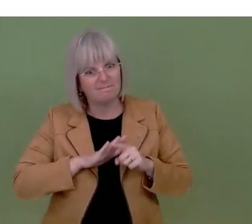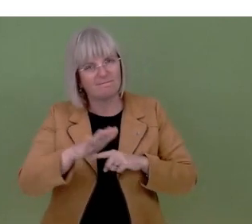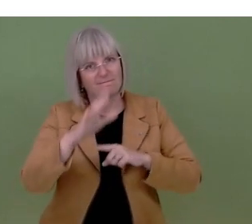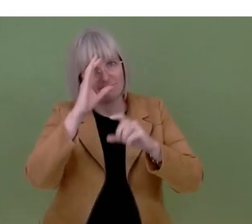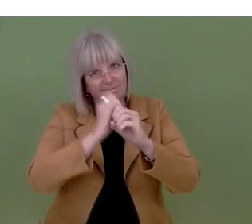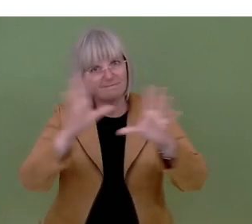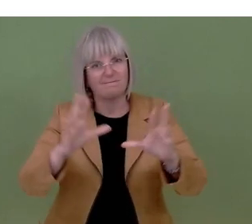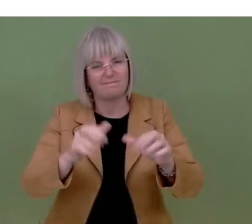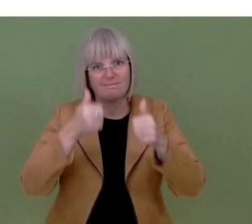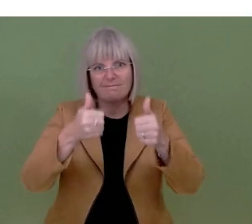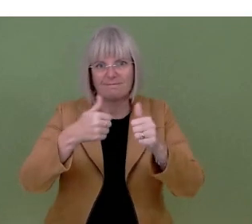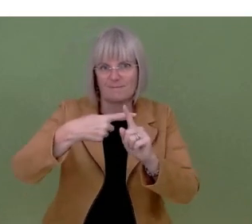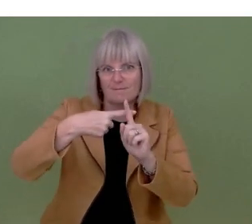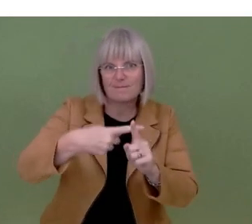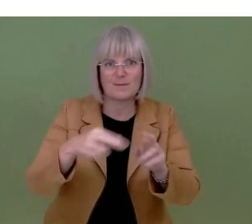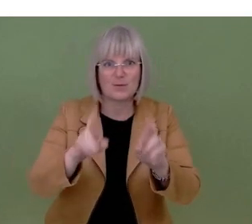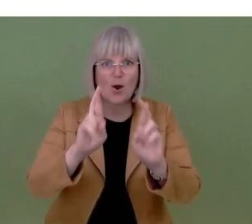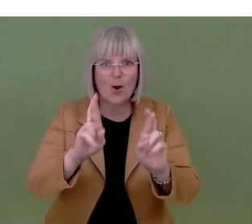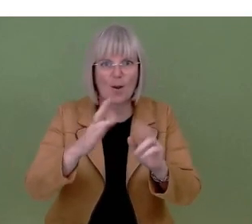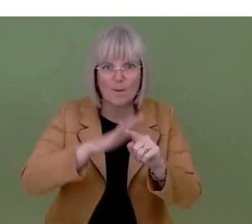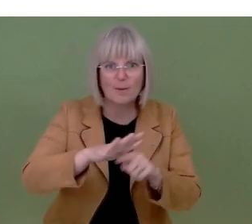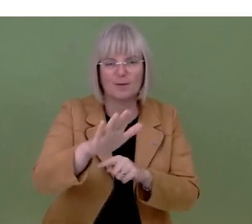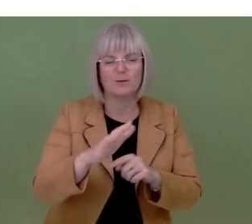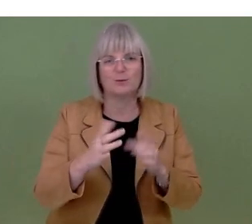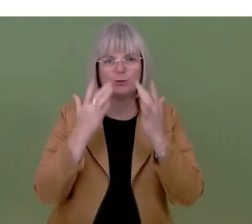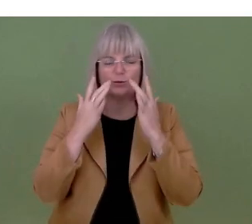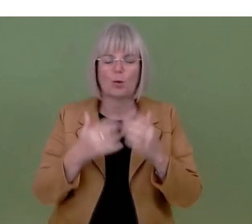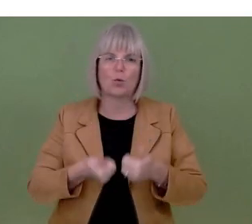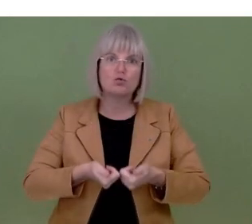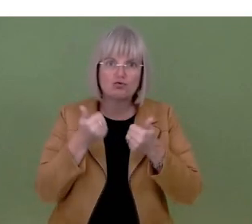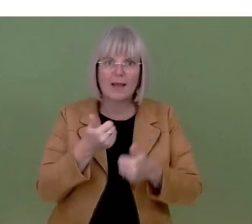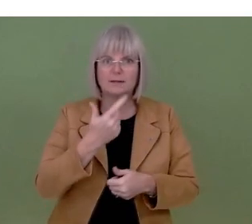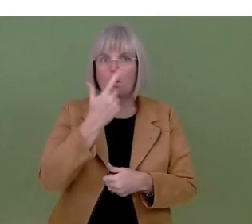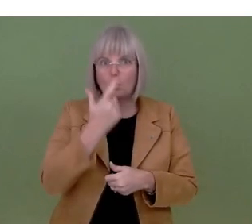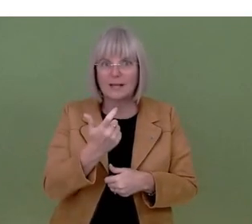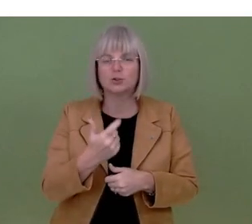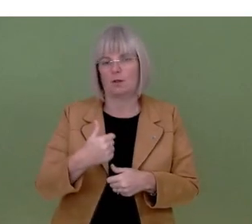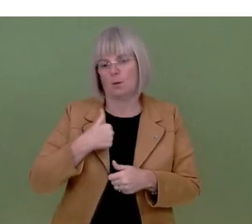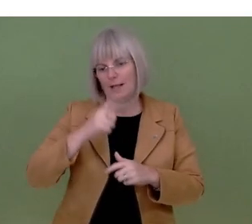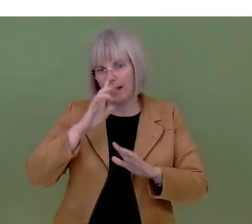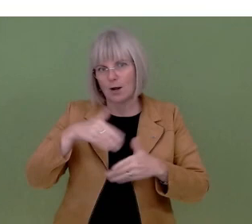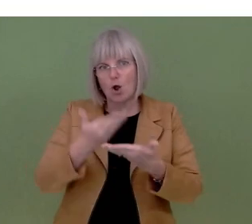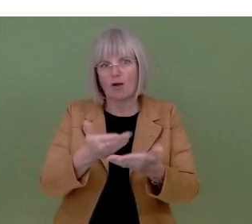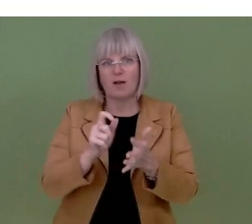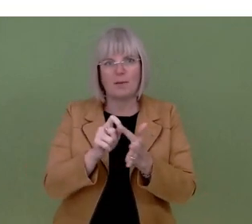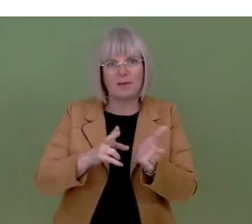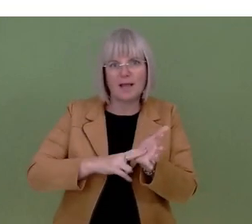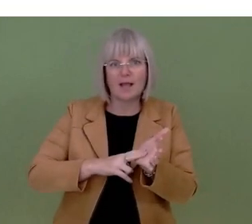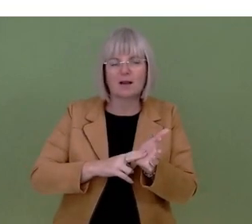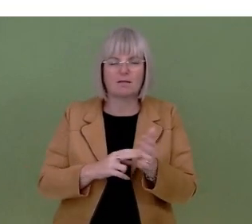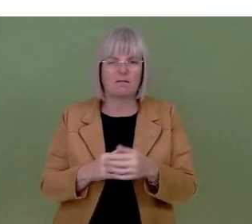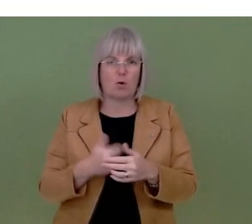the great potential in what we can offer as psychological professionals when we work together with the public and